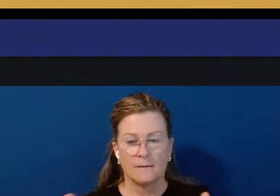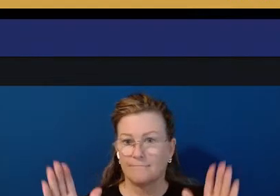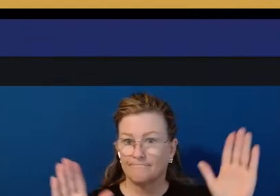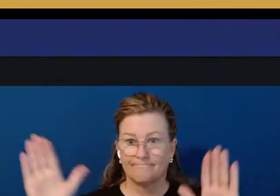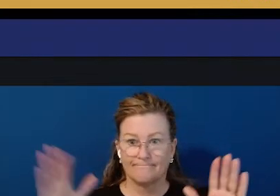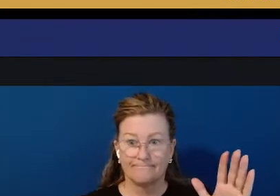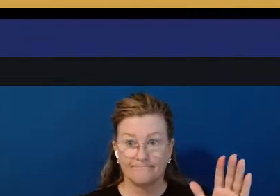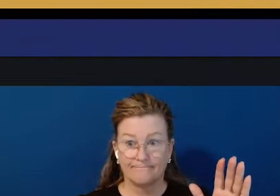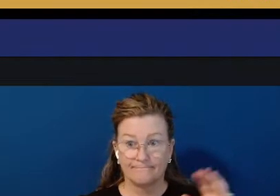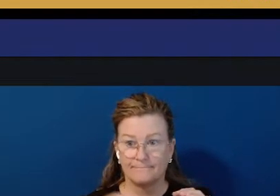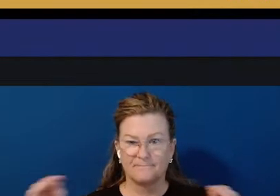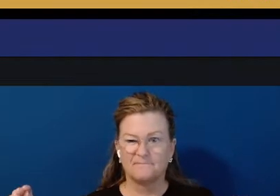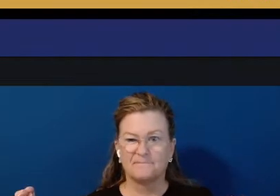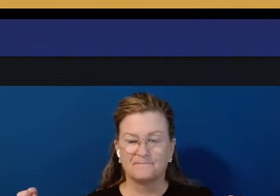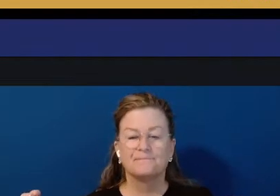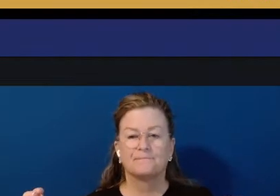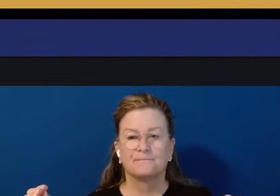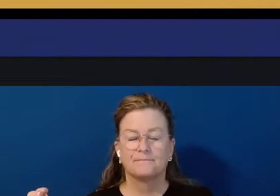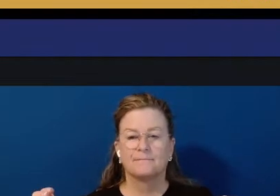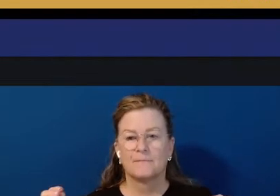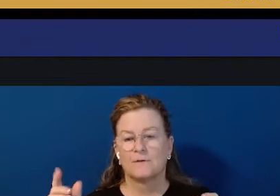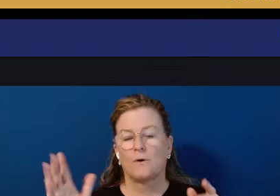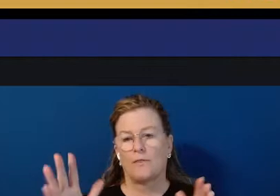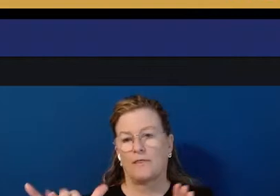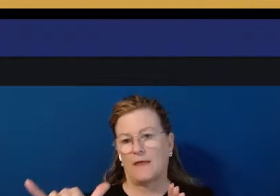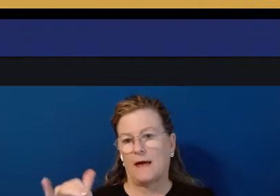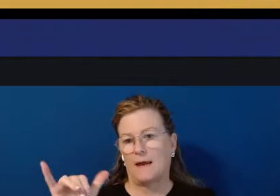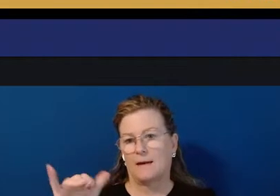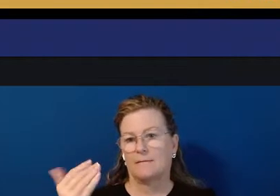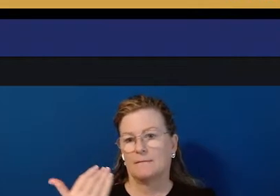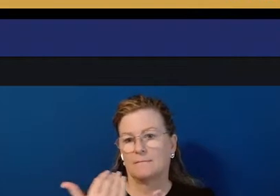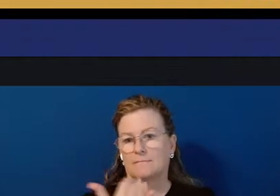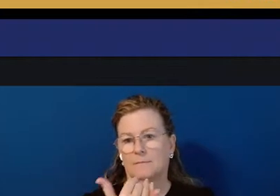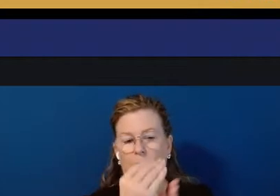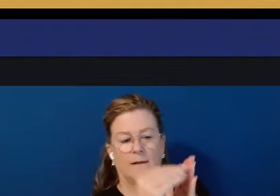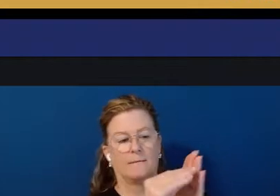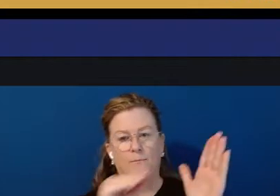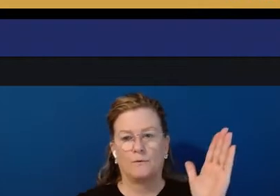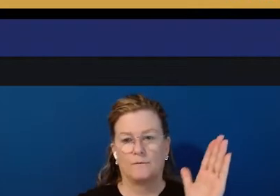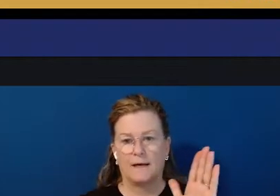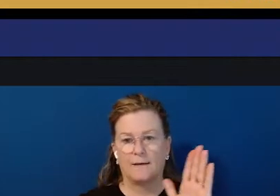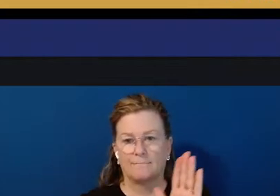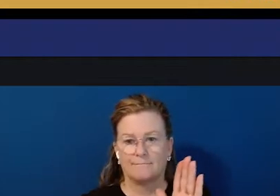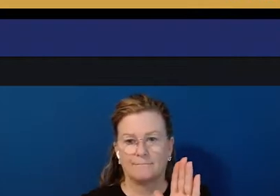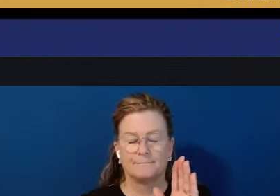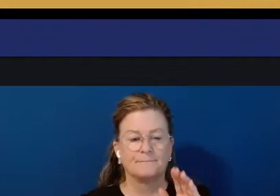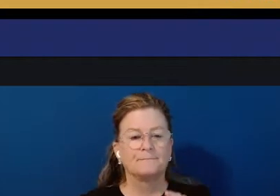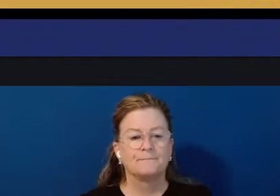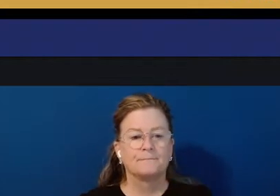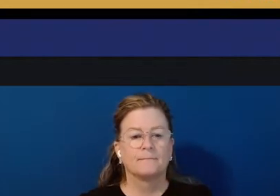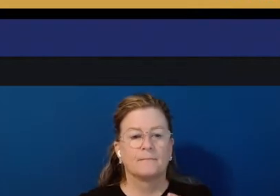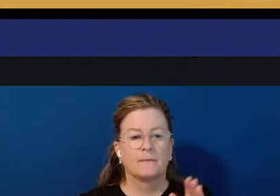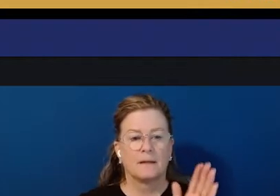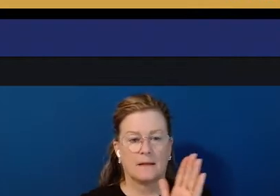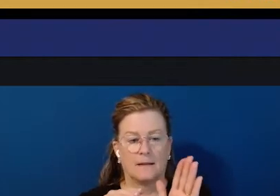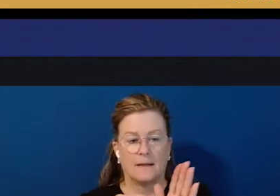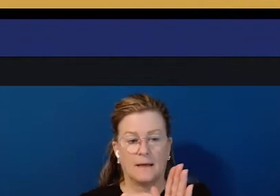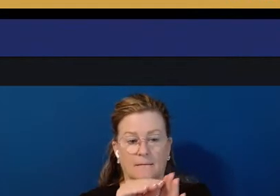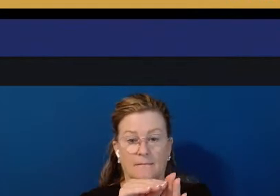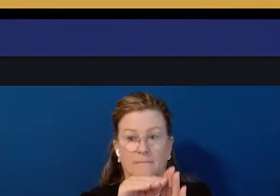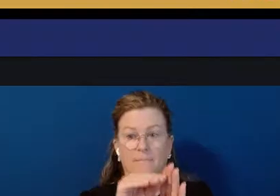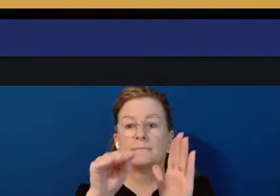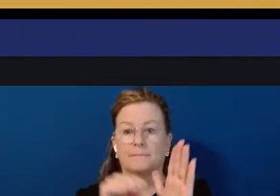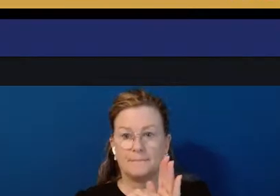hands or objection to that change of agenda. So we'll just move that to a little bit later, and we'll move on